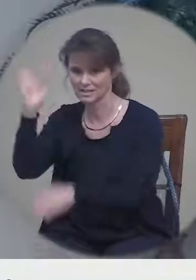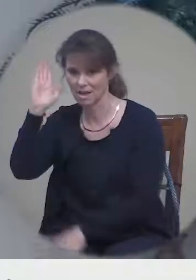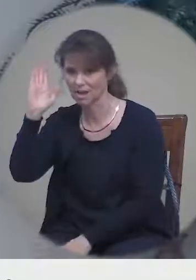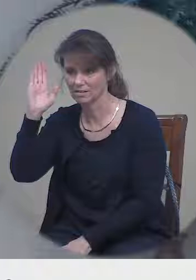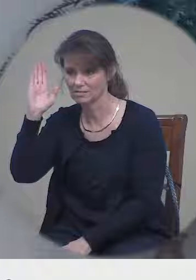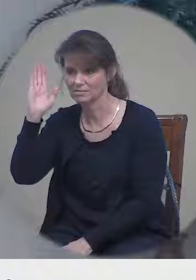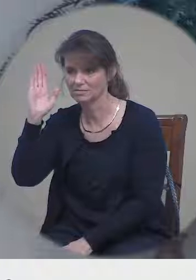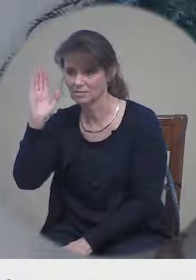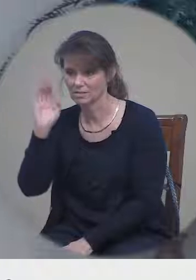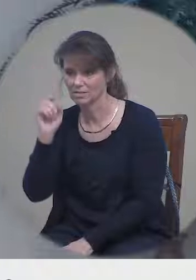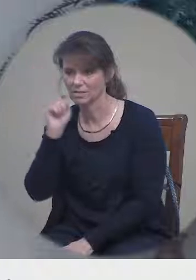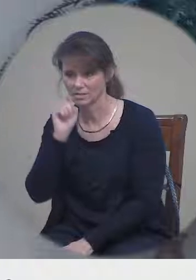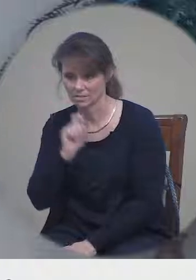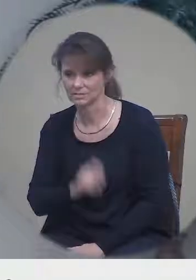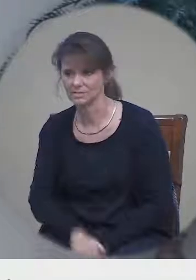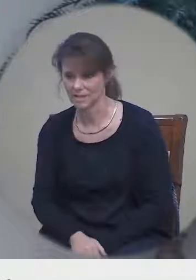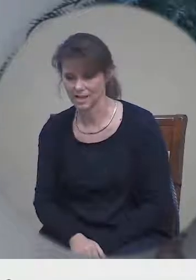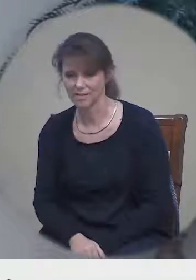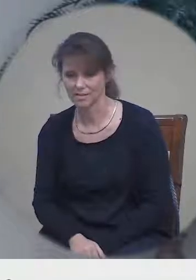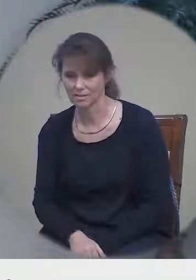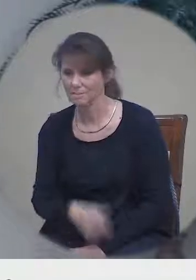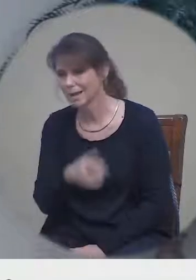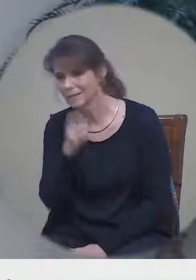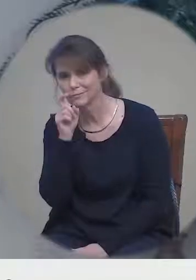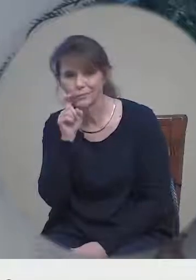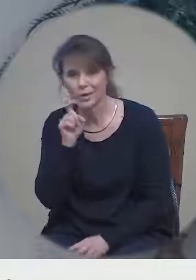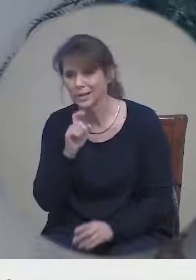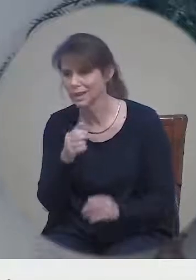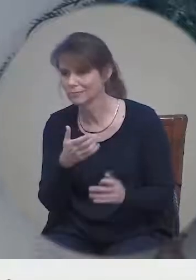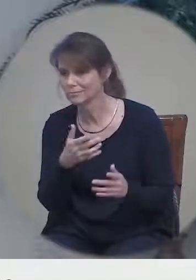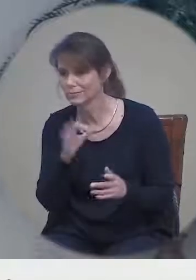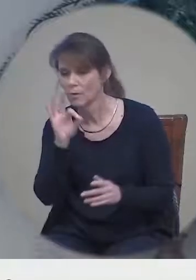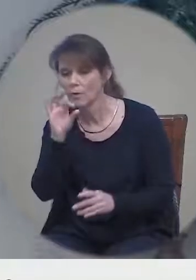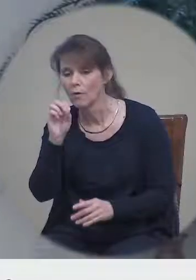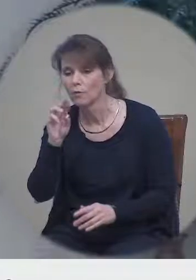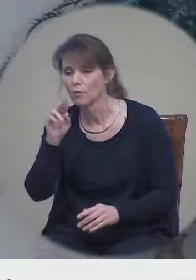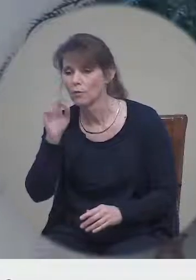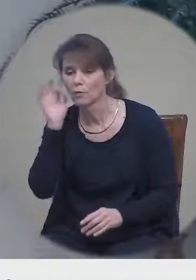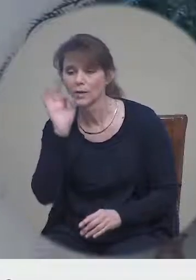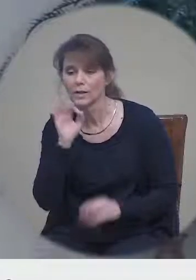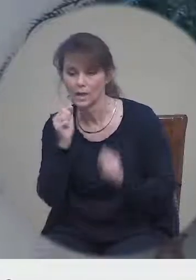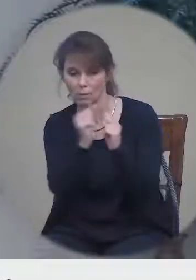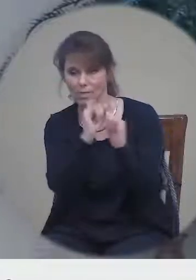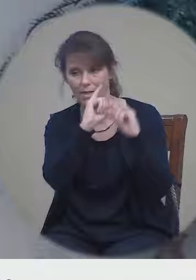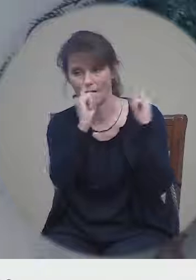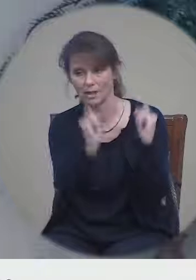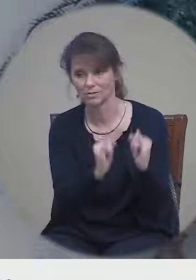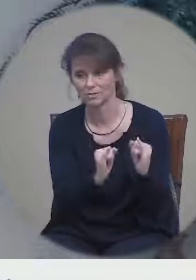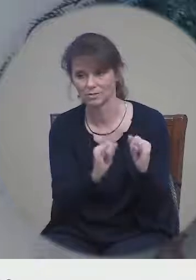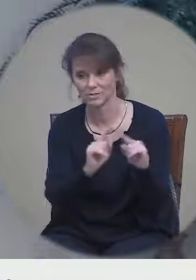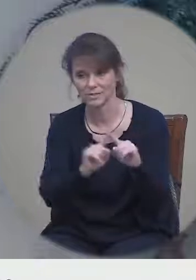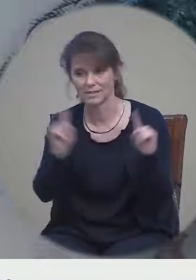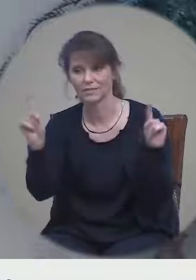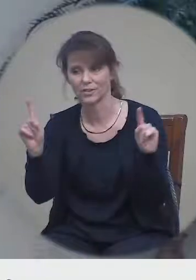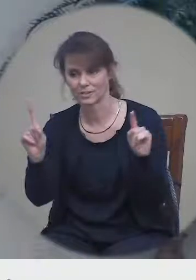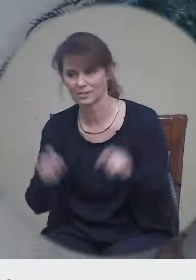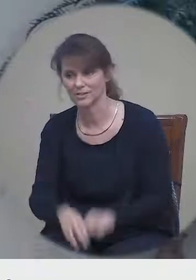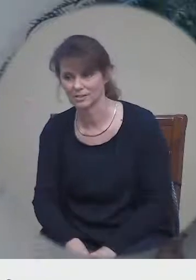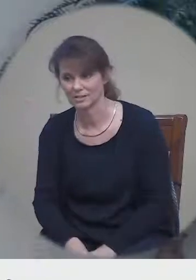important thing. The eldest son was able to obtain this as a blessing from his